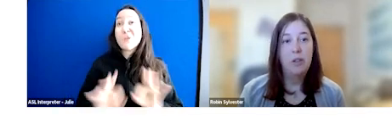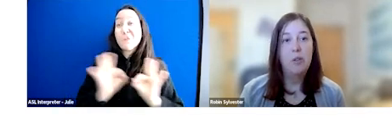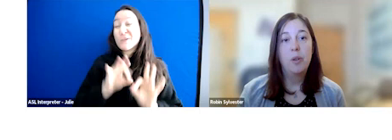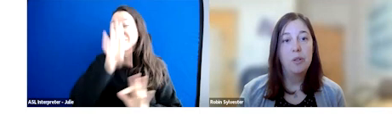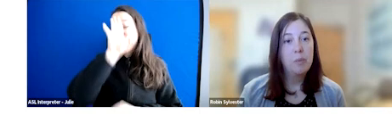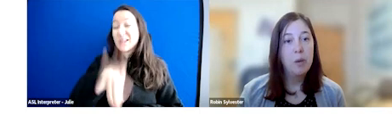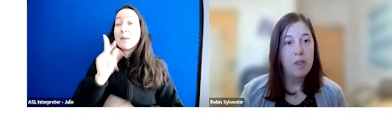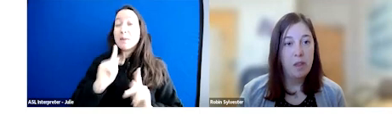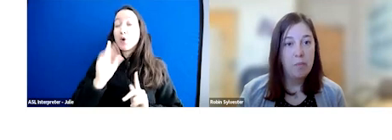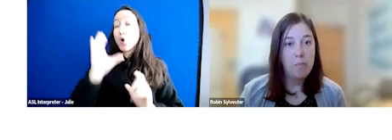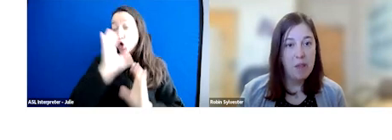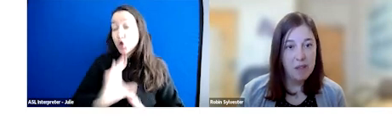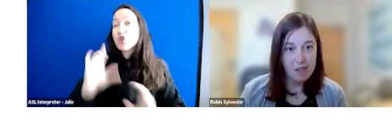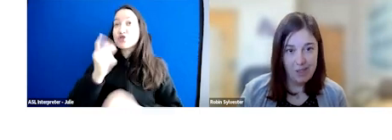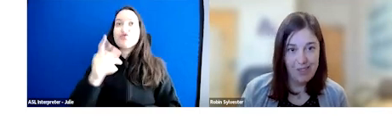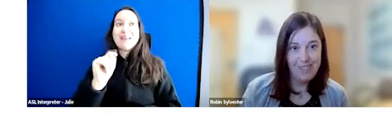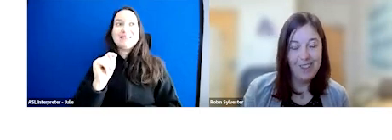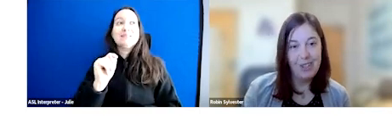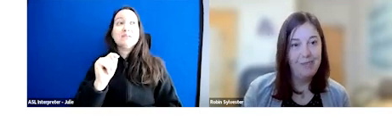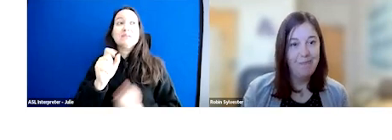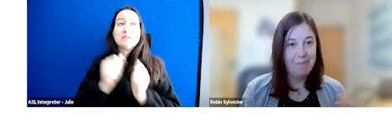grant seekers who are deliberate,